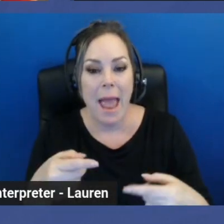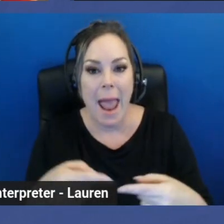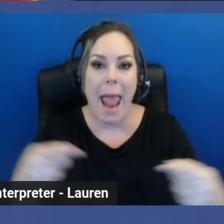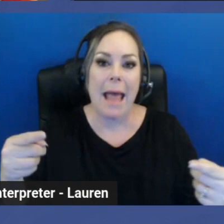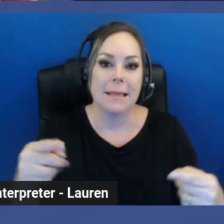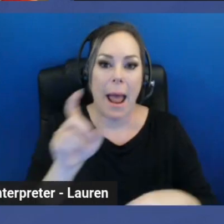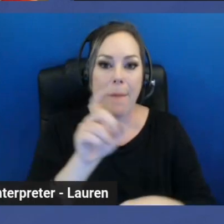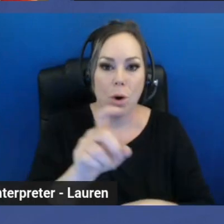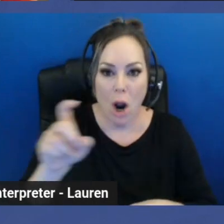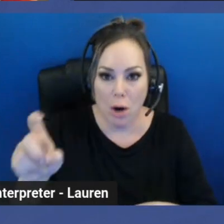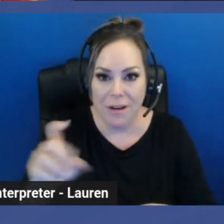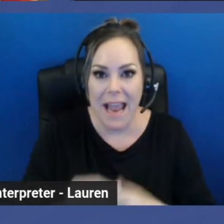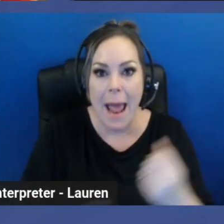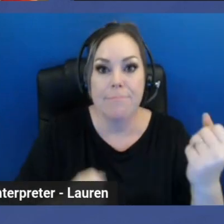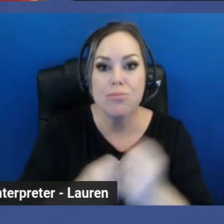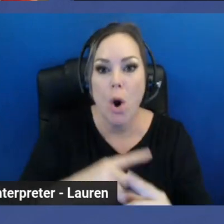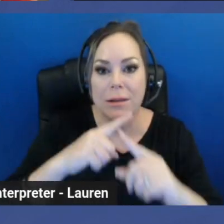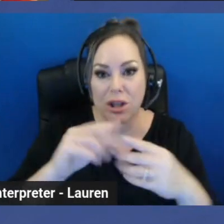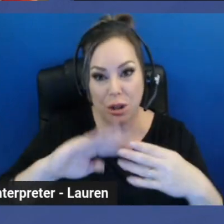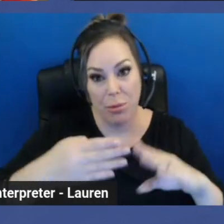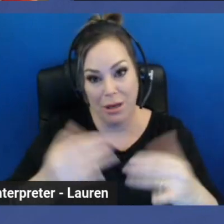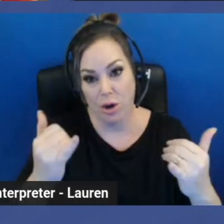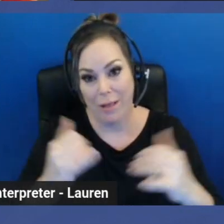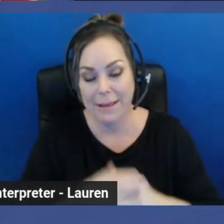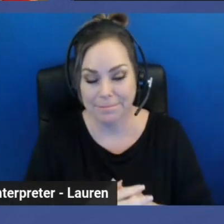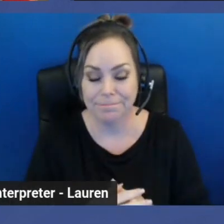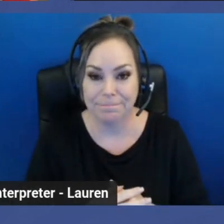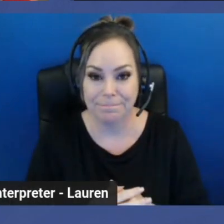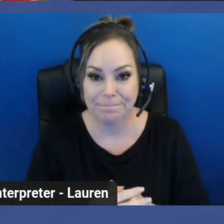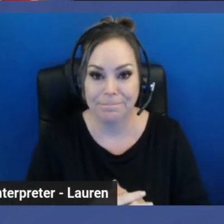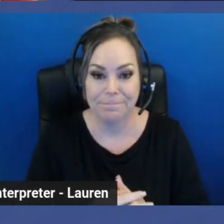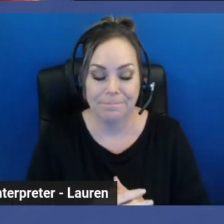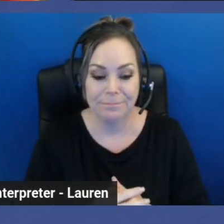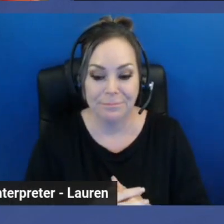anti-pornography and pro-censorship community currently.